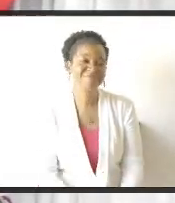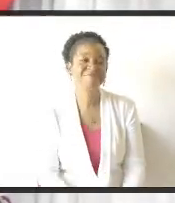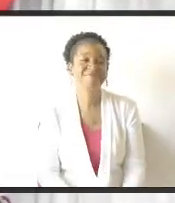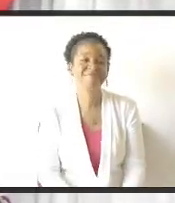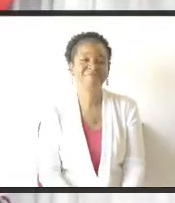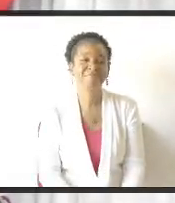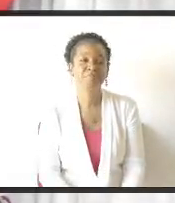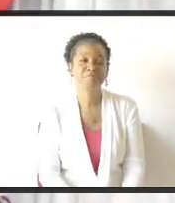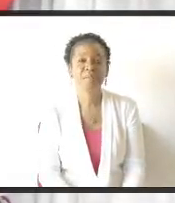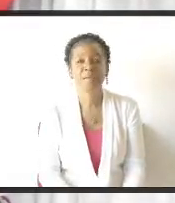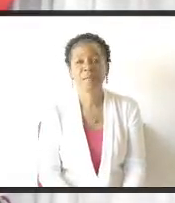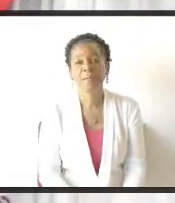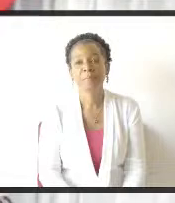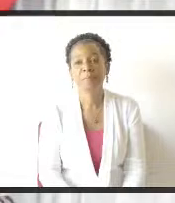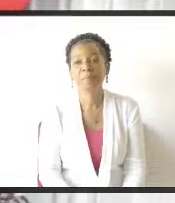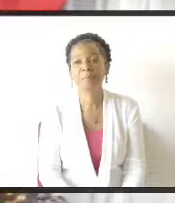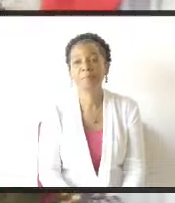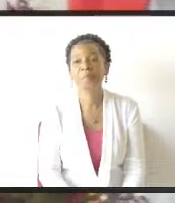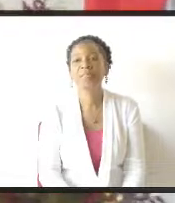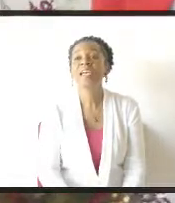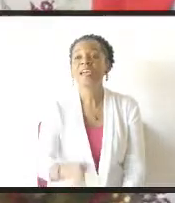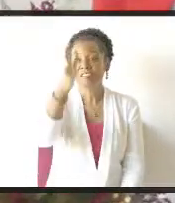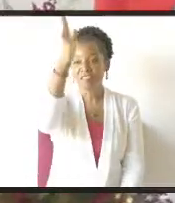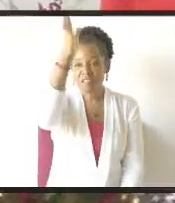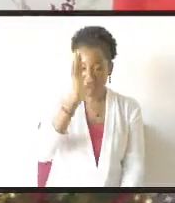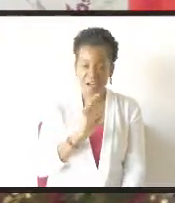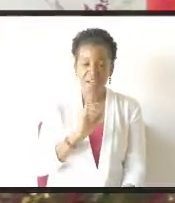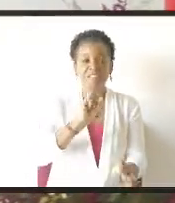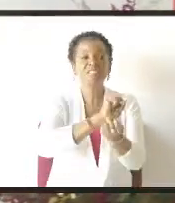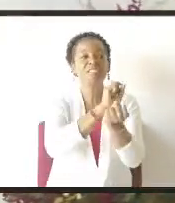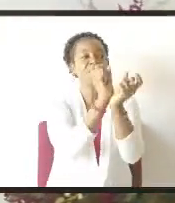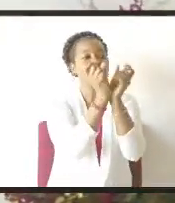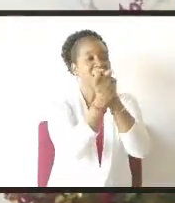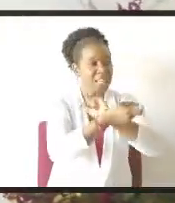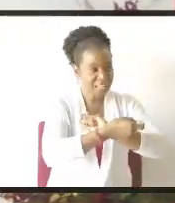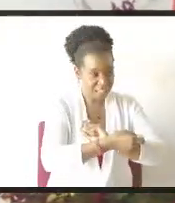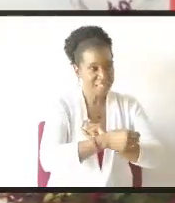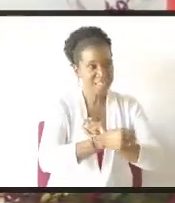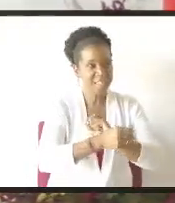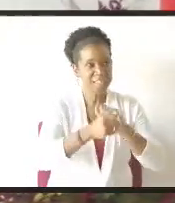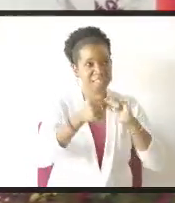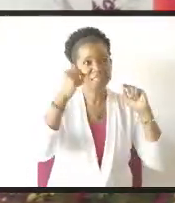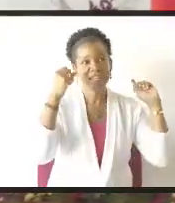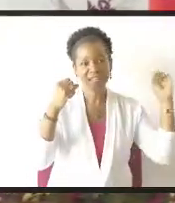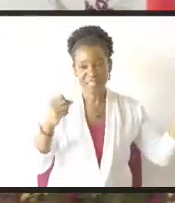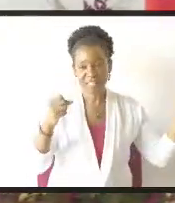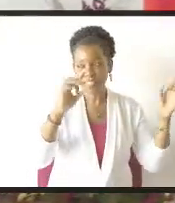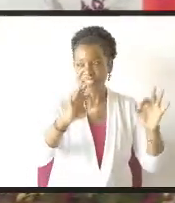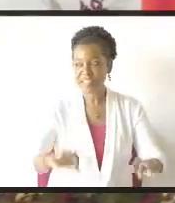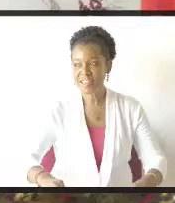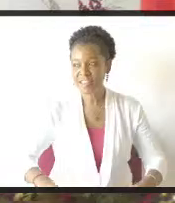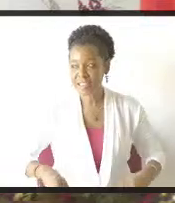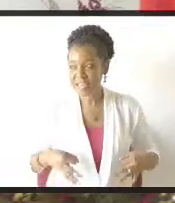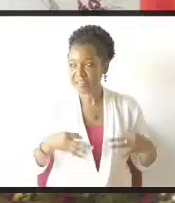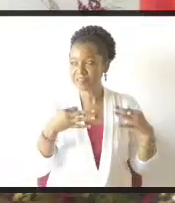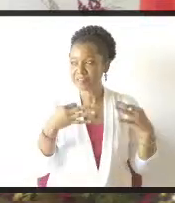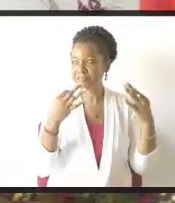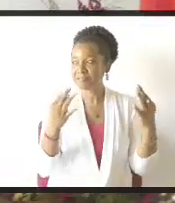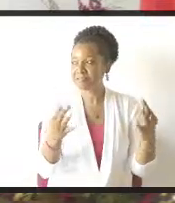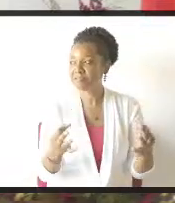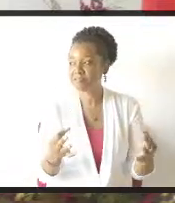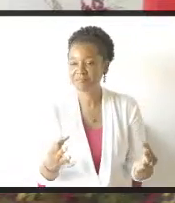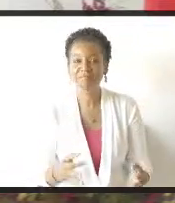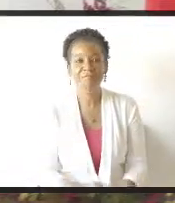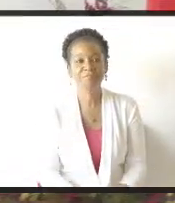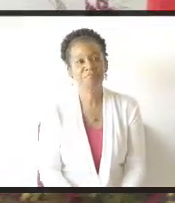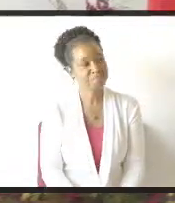God transformed my life. I don't claim to be perfect, but I can claim to be transformed, to have